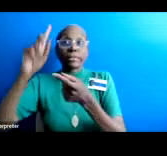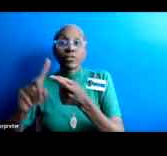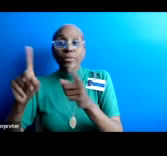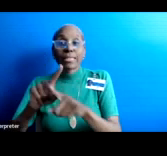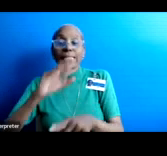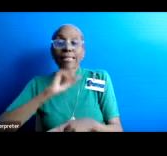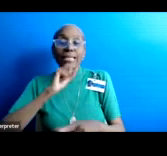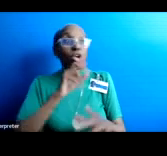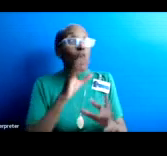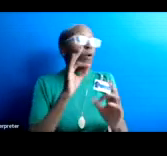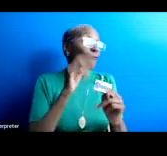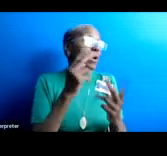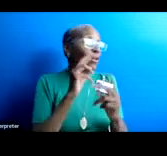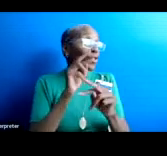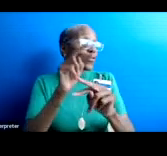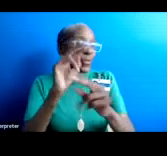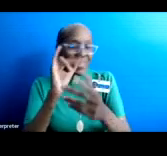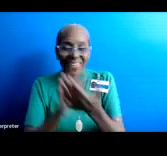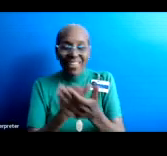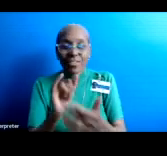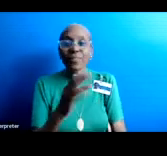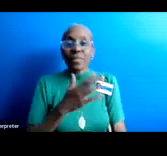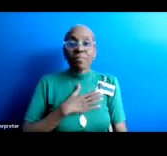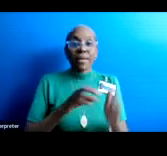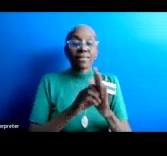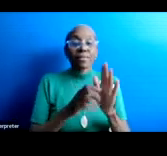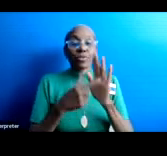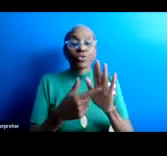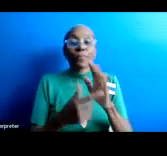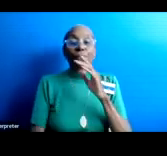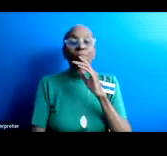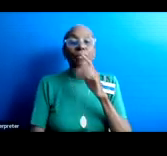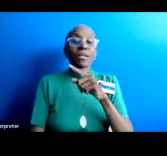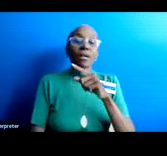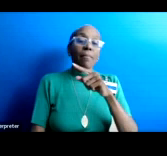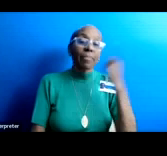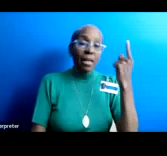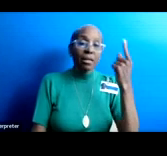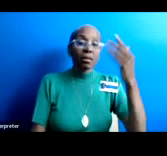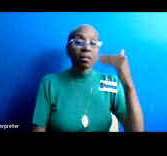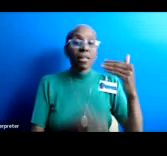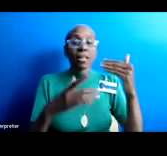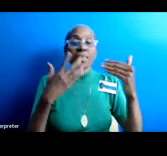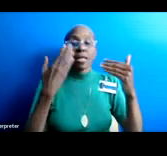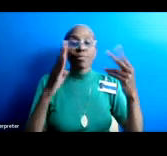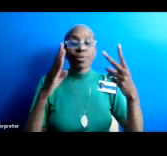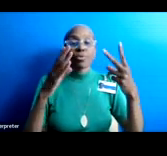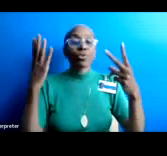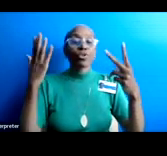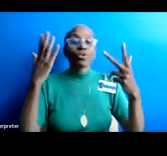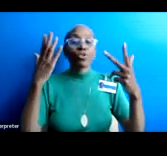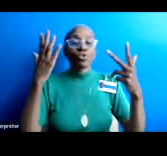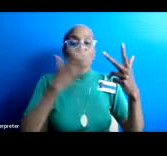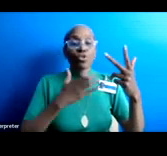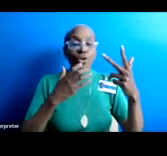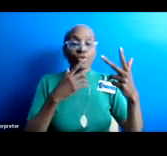something fun to continue to look forward to. So my examples show black font, light blue, dark green,